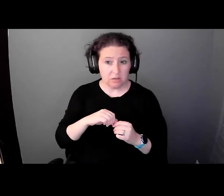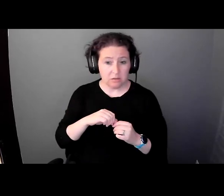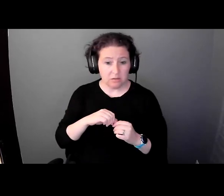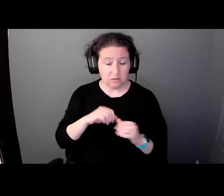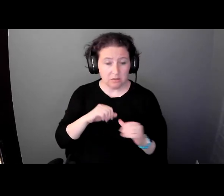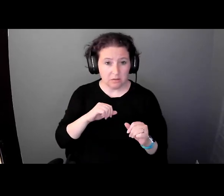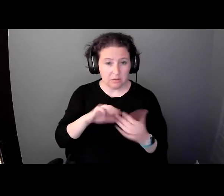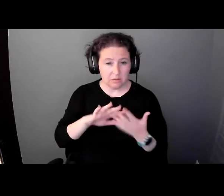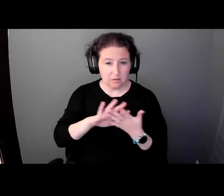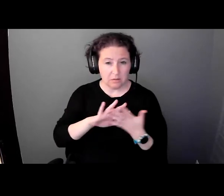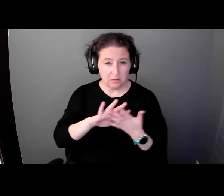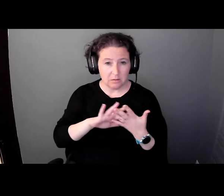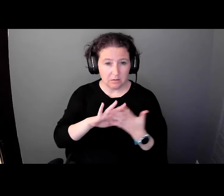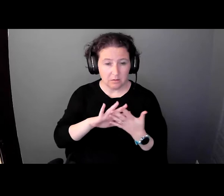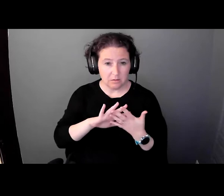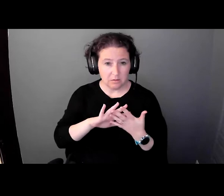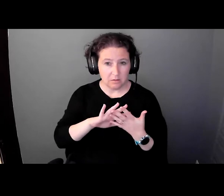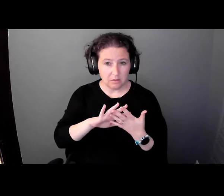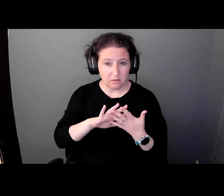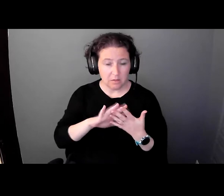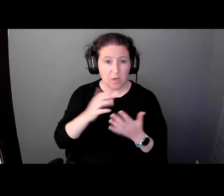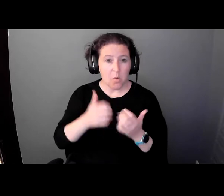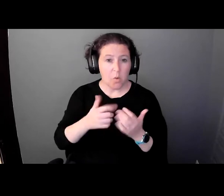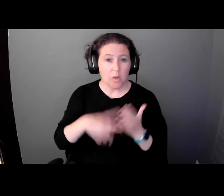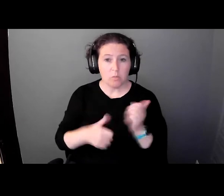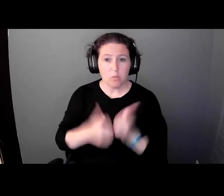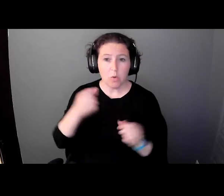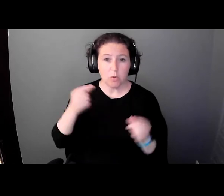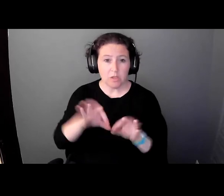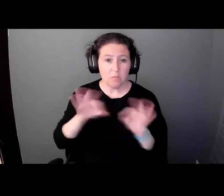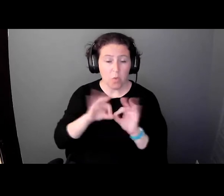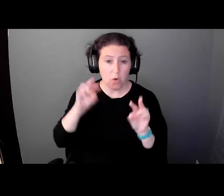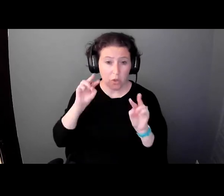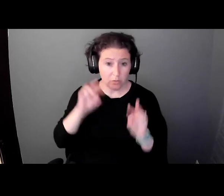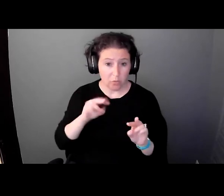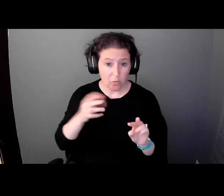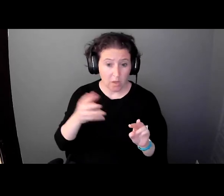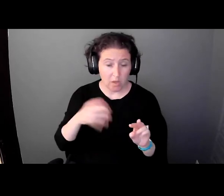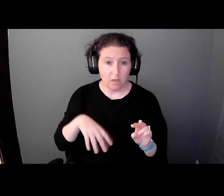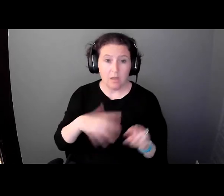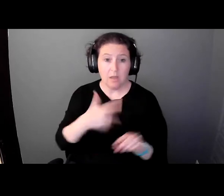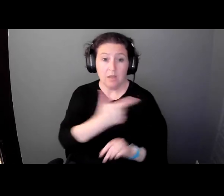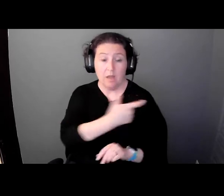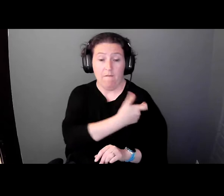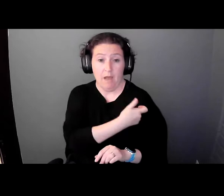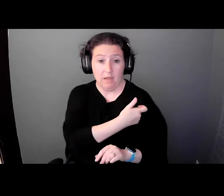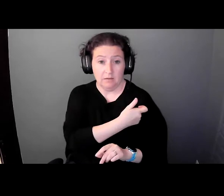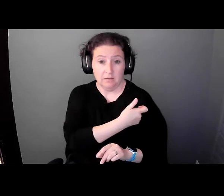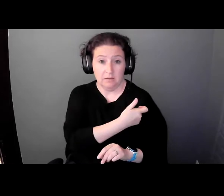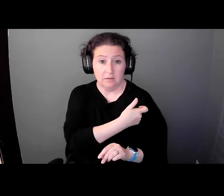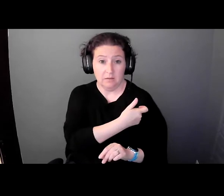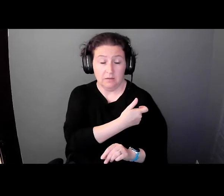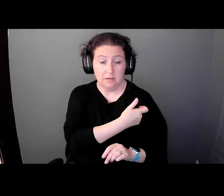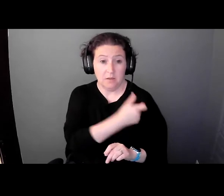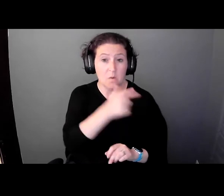Signal that is most important today is that the vaccines for which we have emergency use